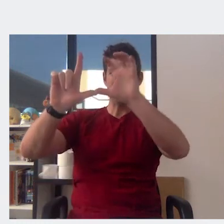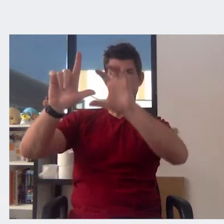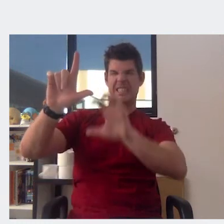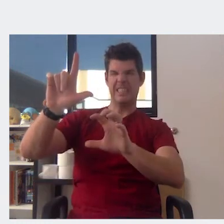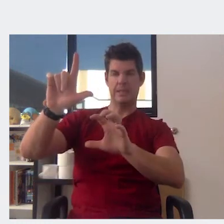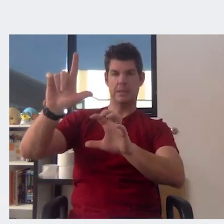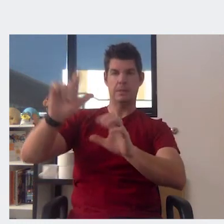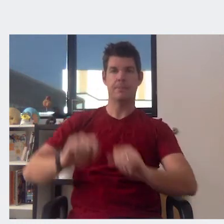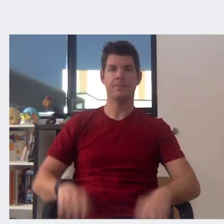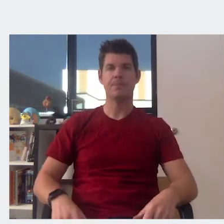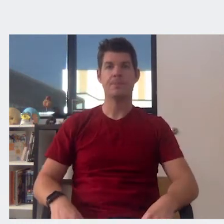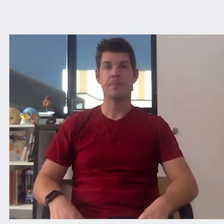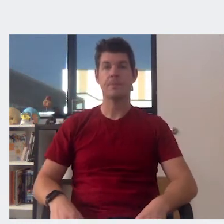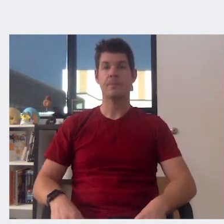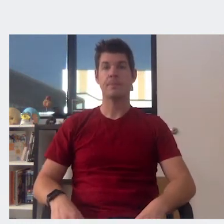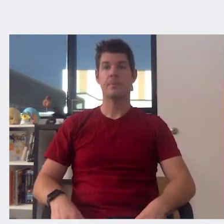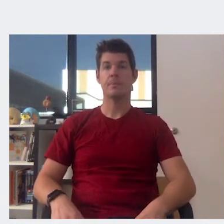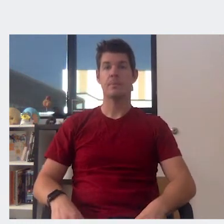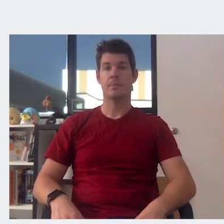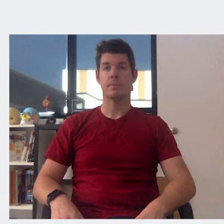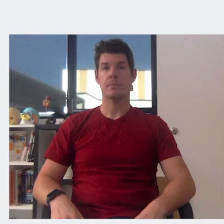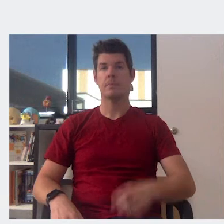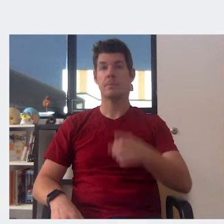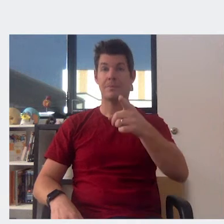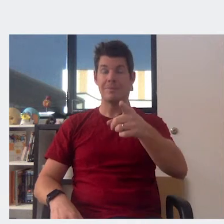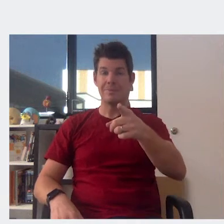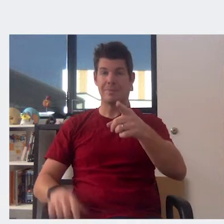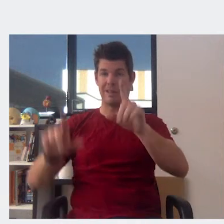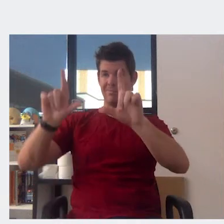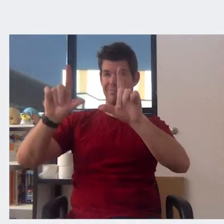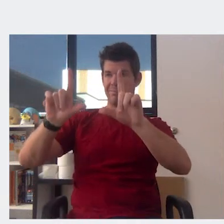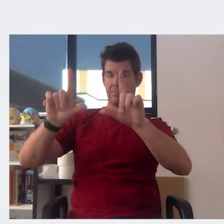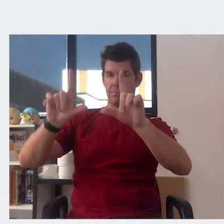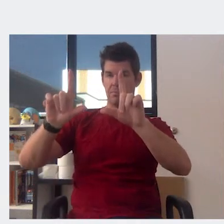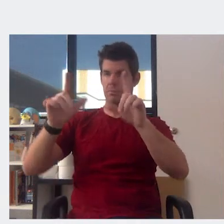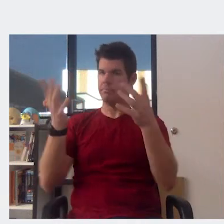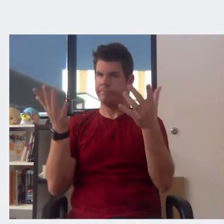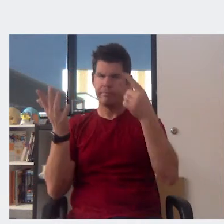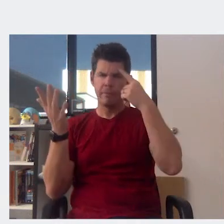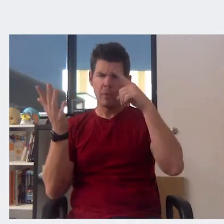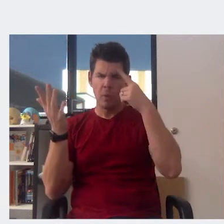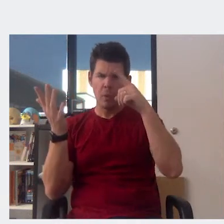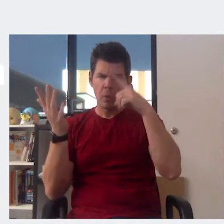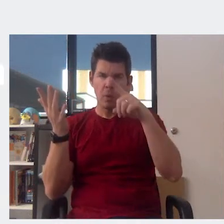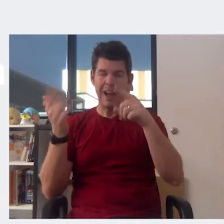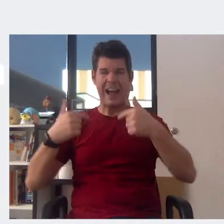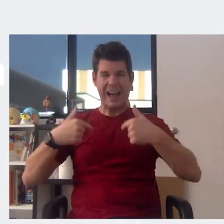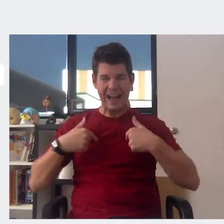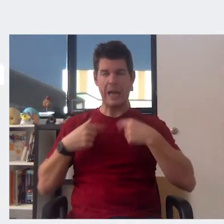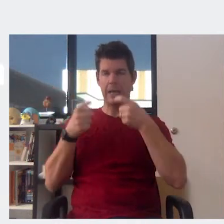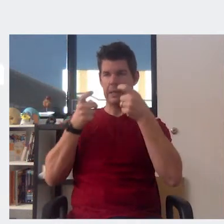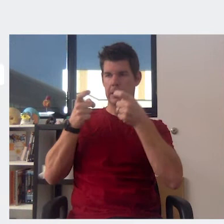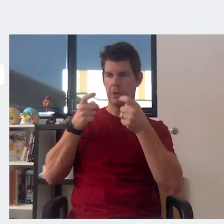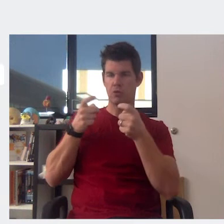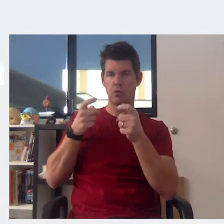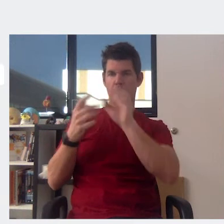there. What this does is it gives me individual control over all of the LEDs that are on